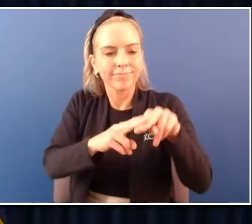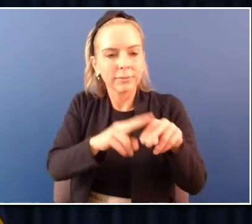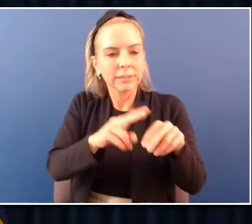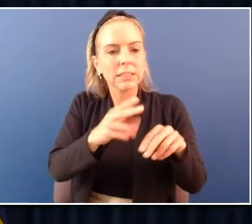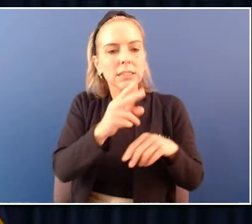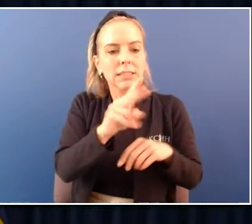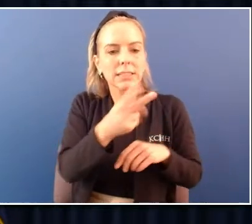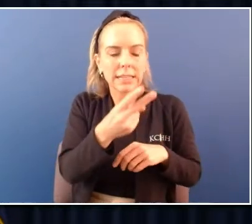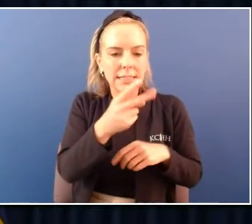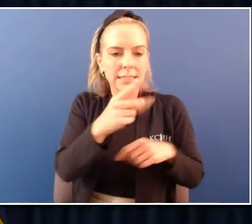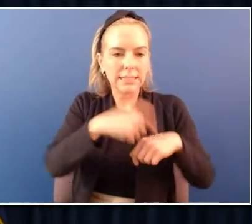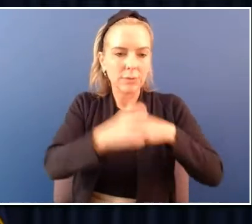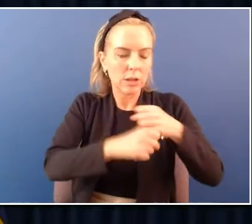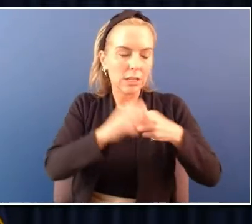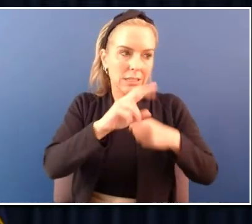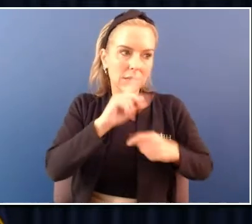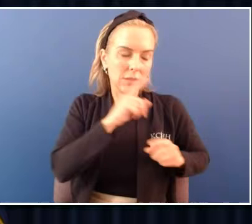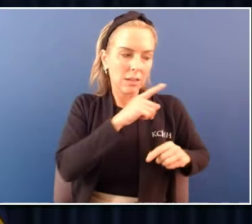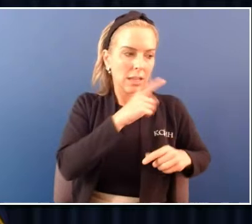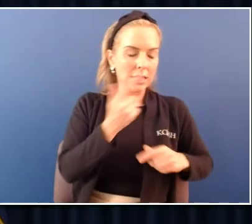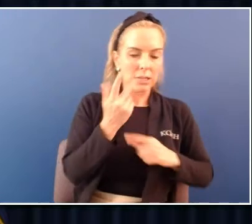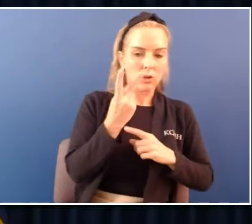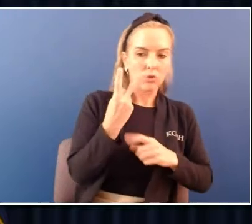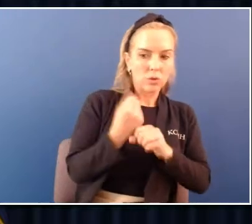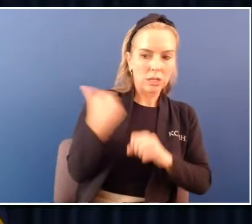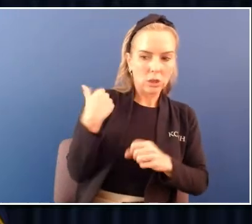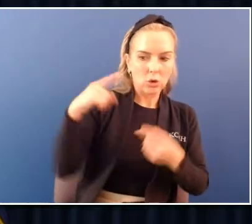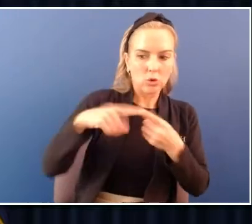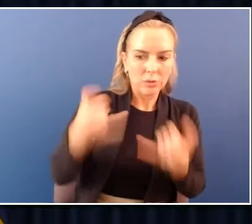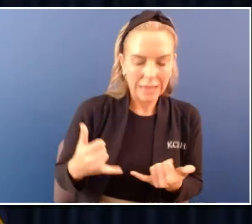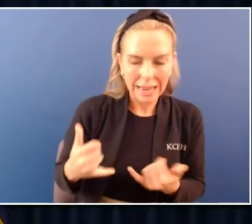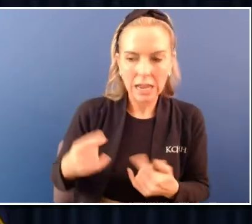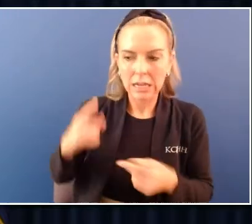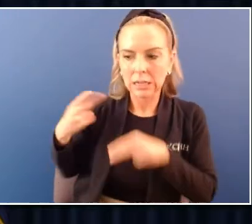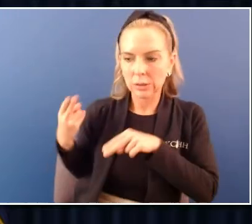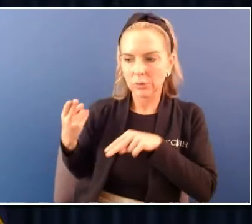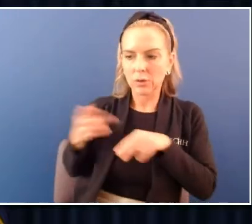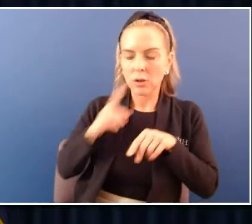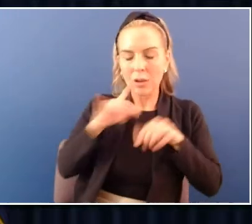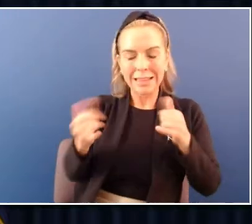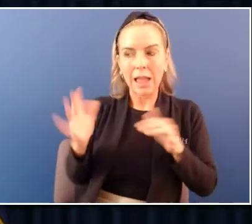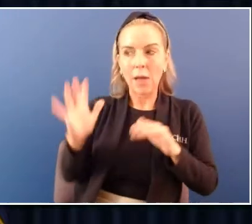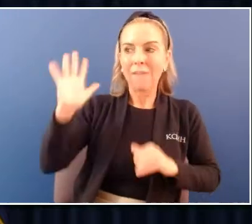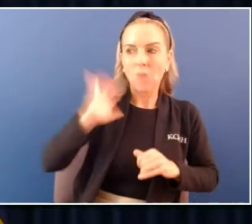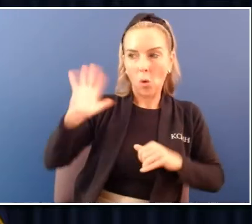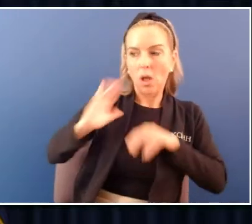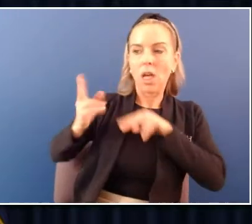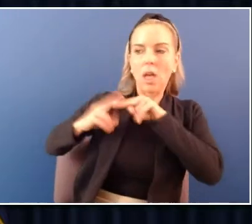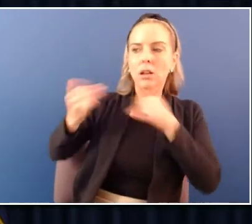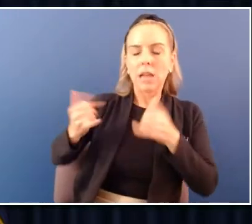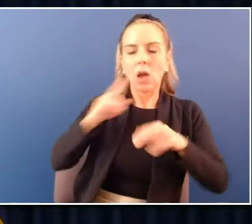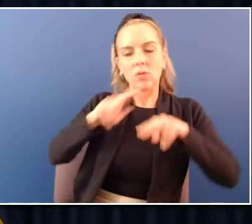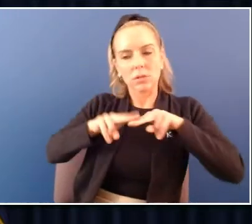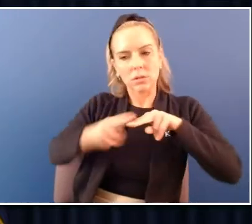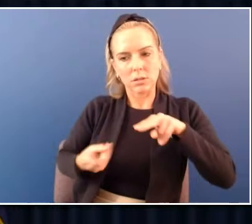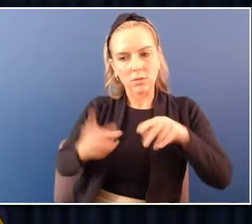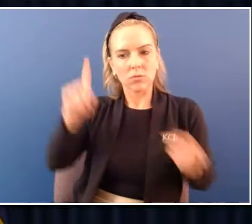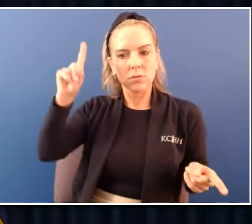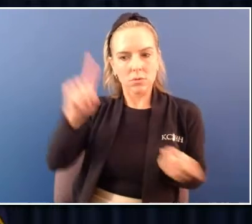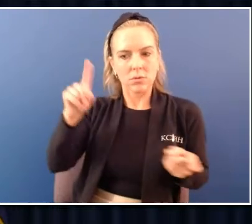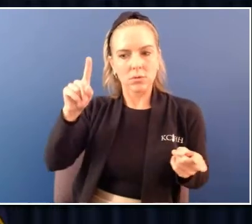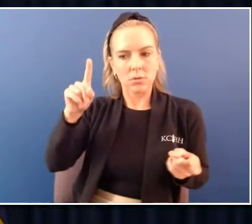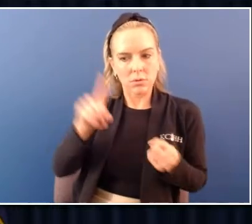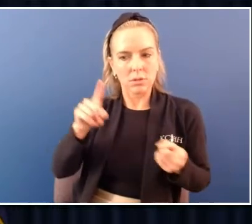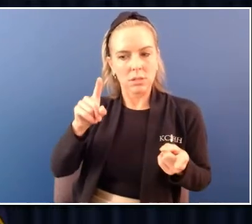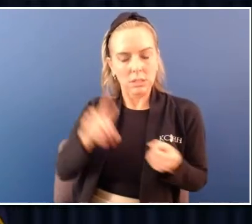nearly 10% decrease compared to the previous year. Now, in that previous year, we were one of only 8 states in the country